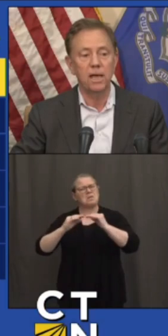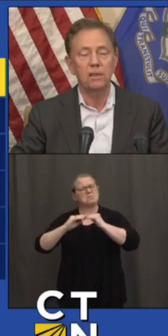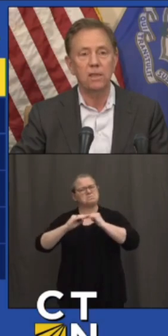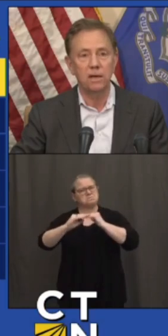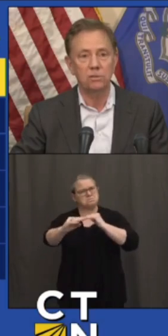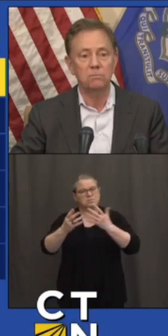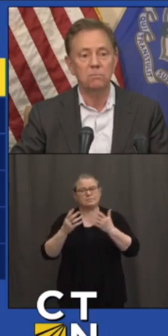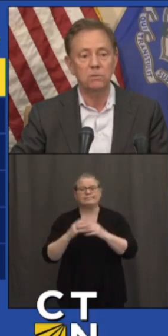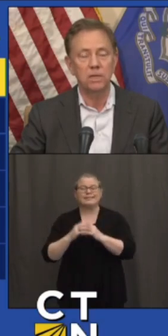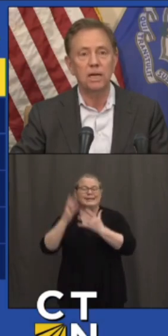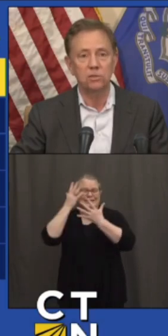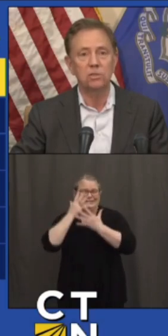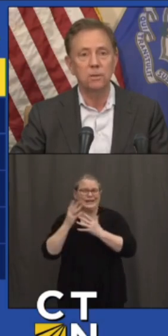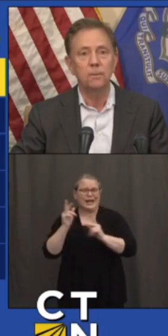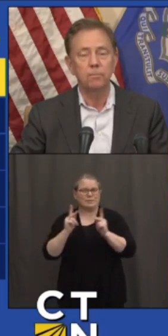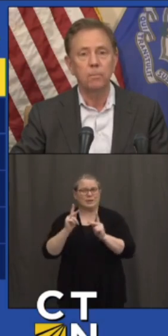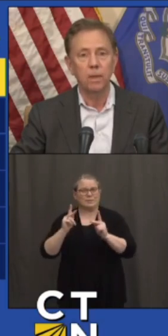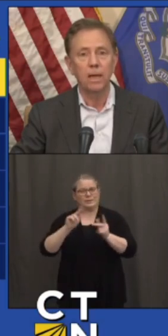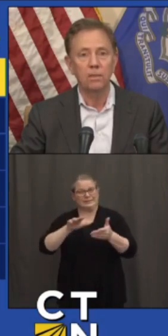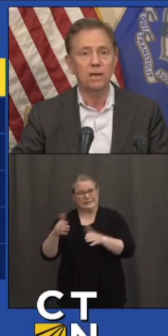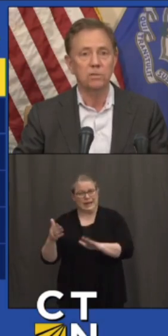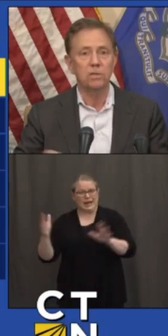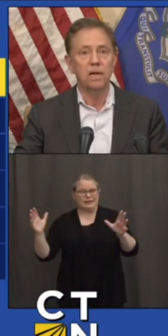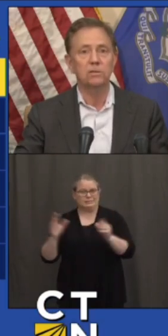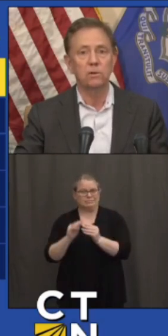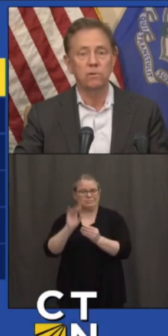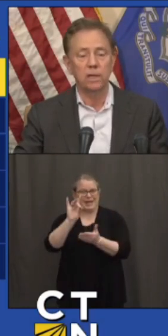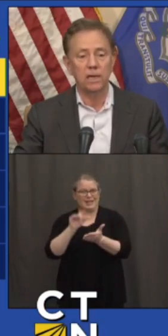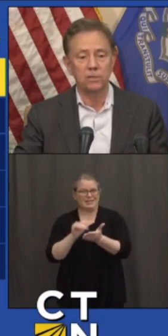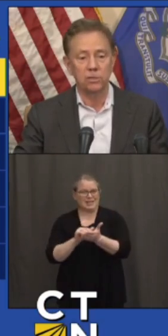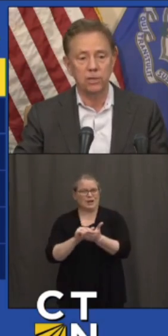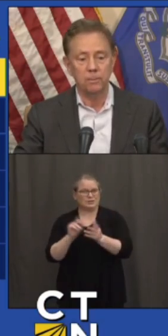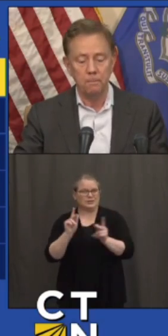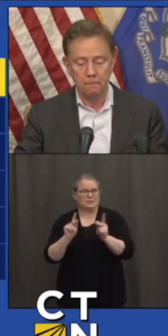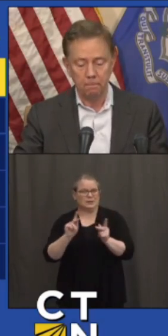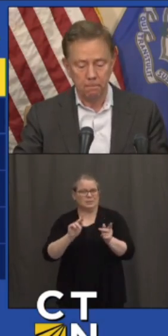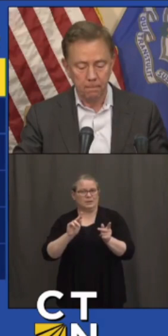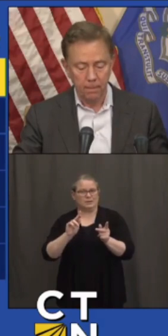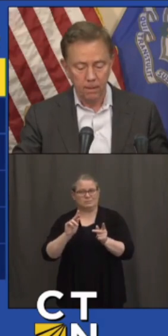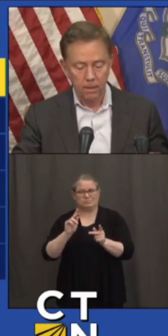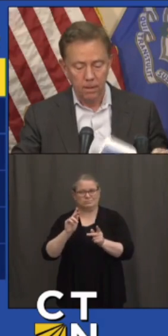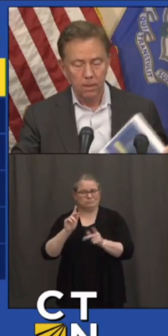surpassed 8,000 deaths. 8,000 deaths over the last year.